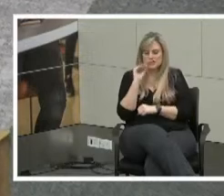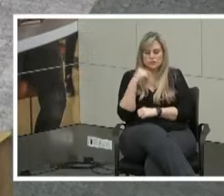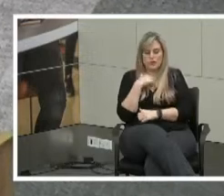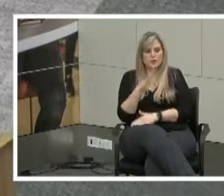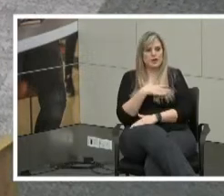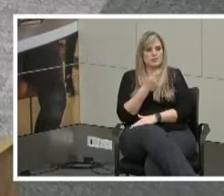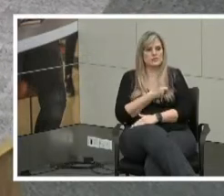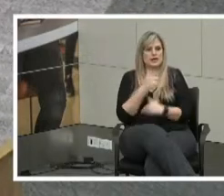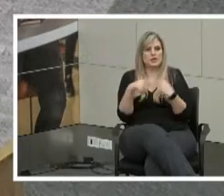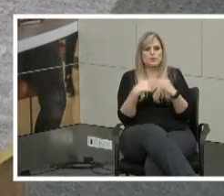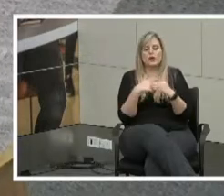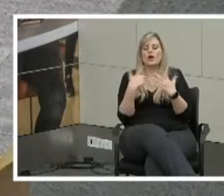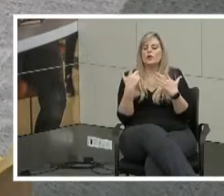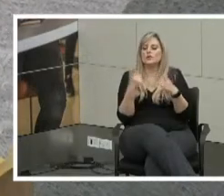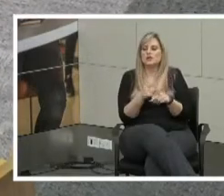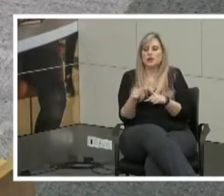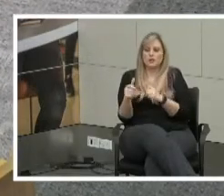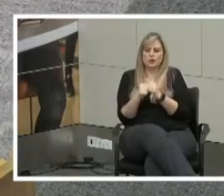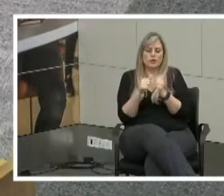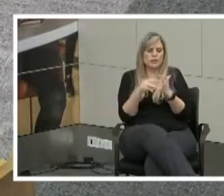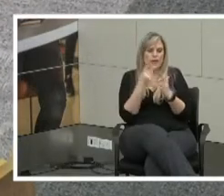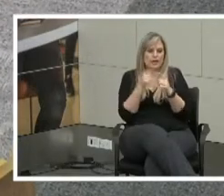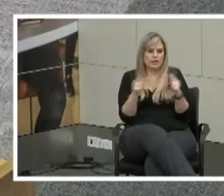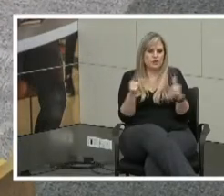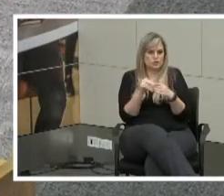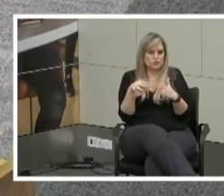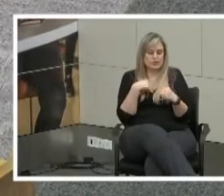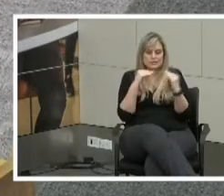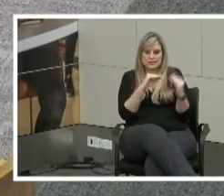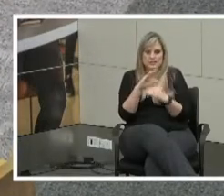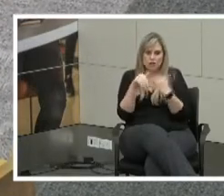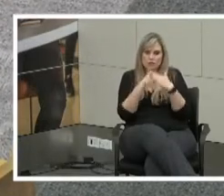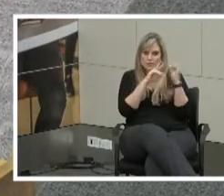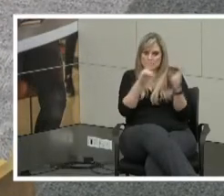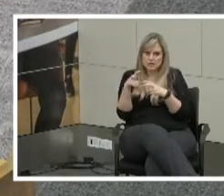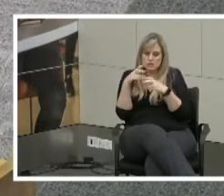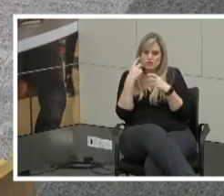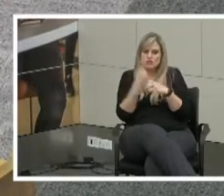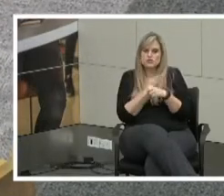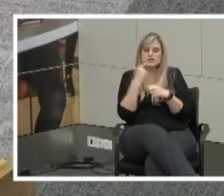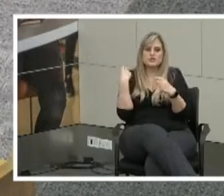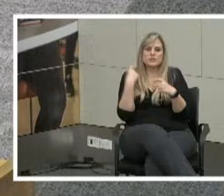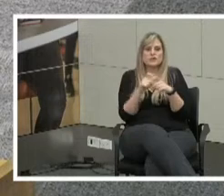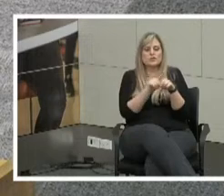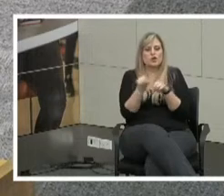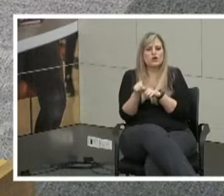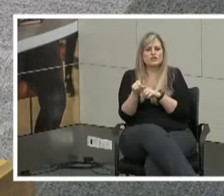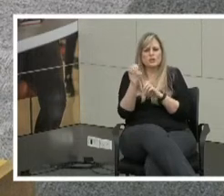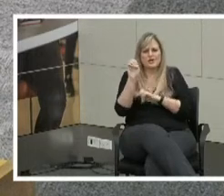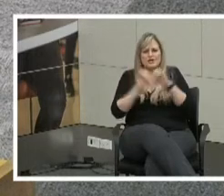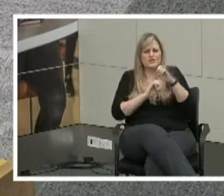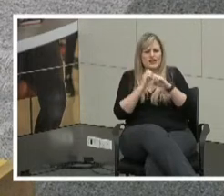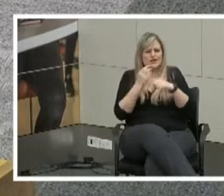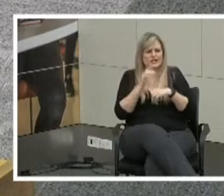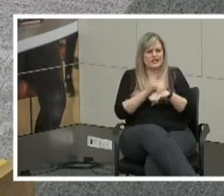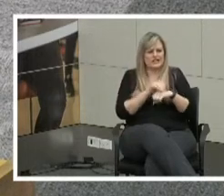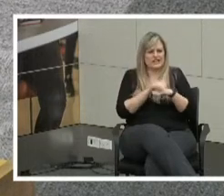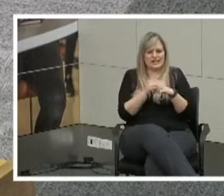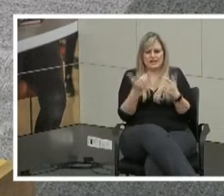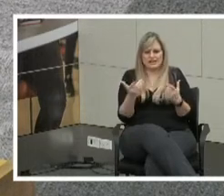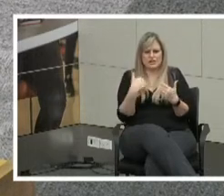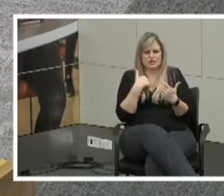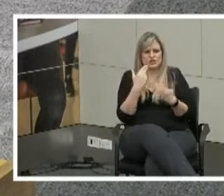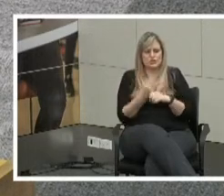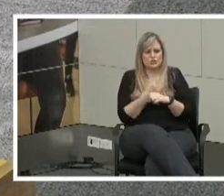students in HISD while I teach all subjects in Spanish my students are also evaluated in English language arts using debl a practice that fails